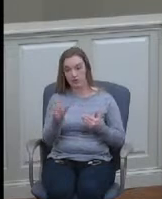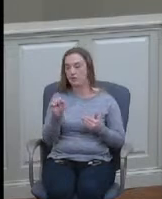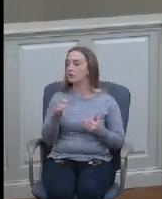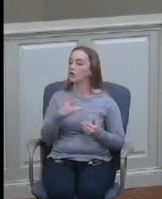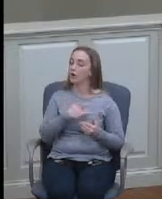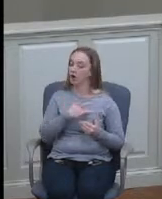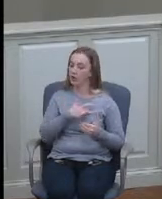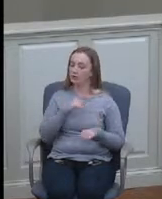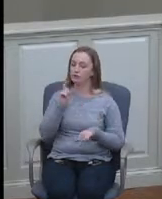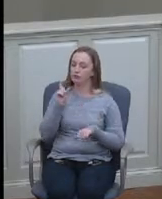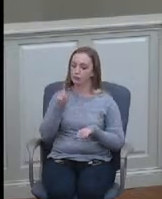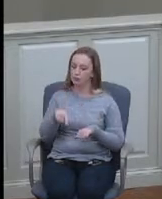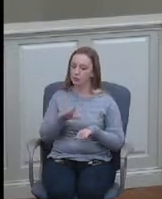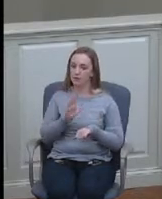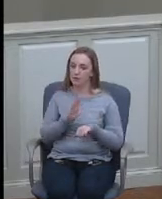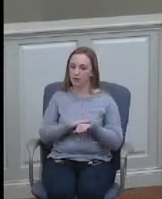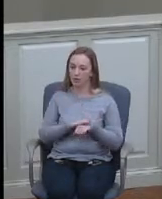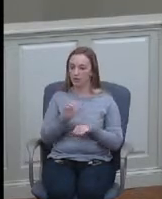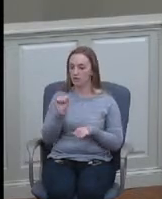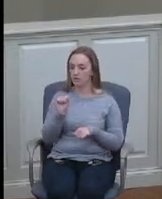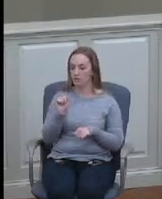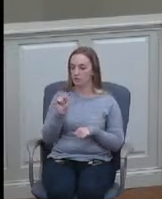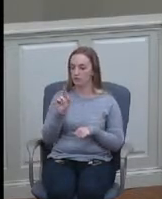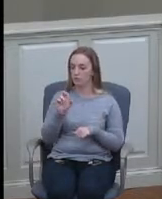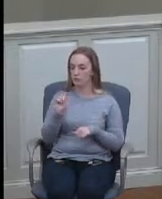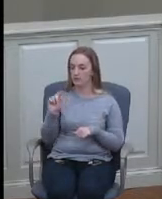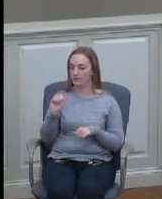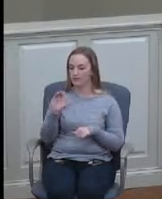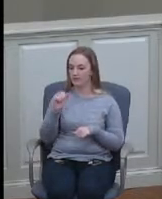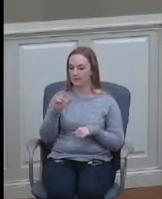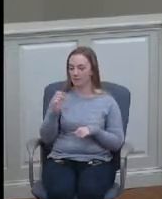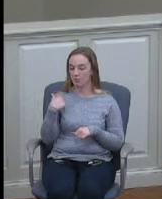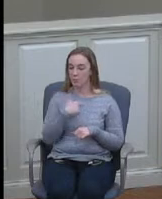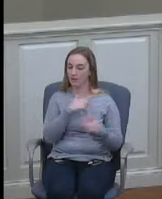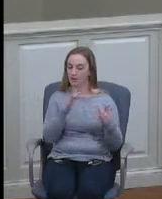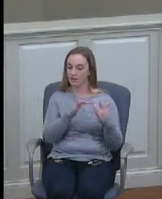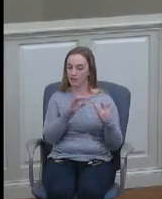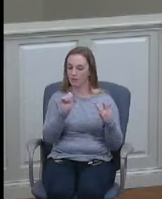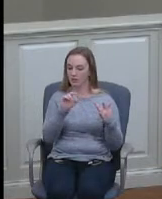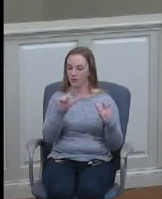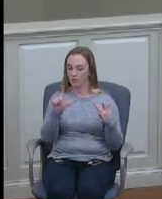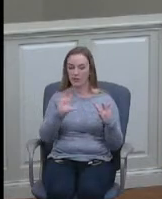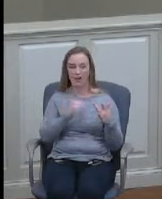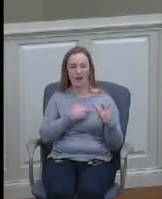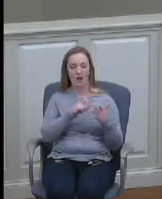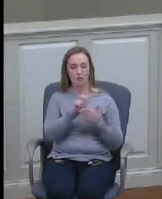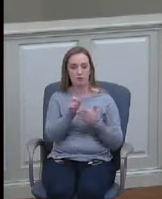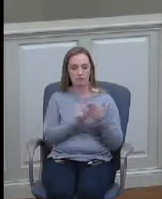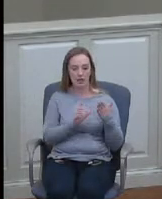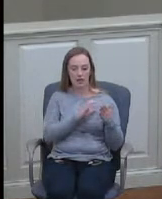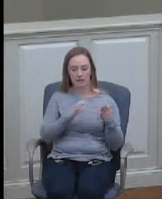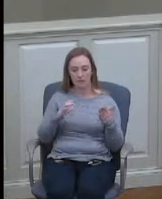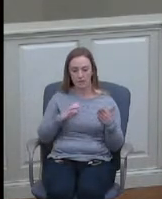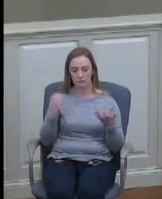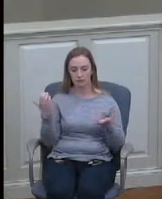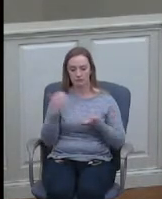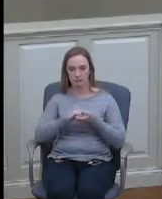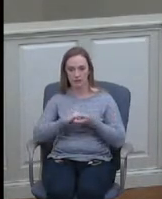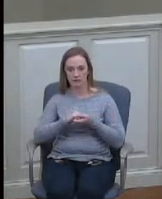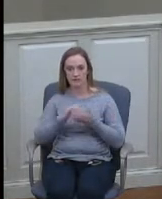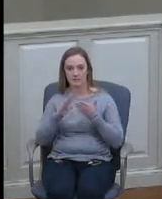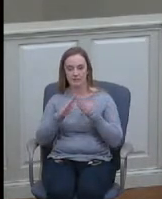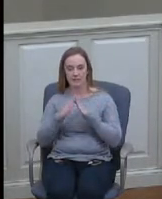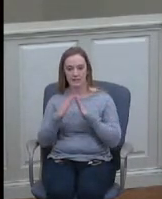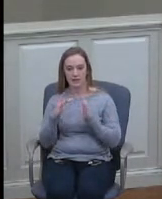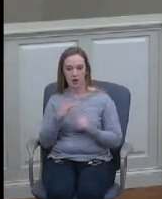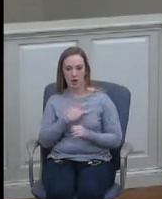Streetscape Committee. Like, we reached out to Earl to put our design committee with the Community Arts Center. So some things that we could help with getting you all prepared for, like